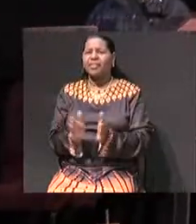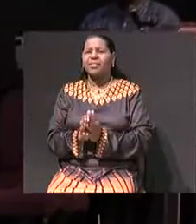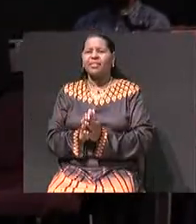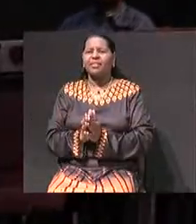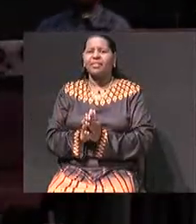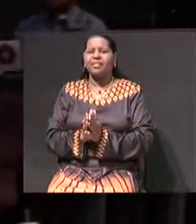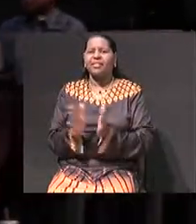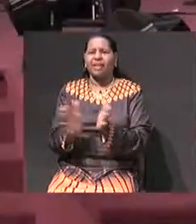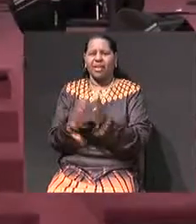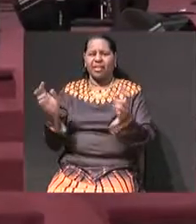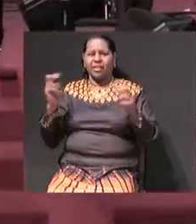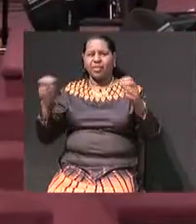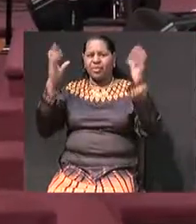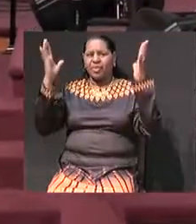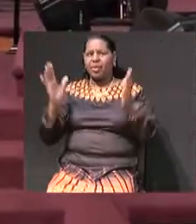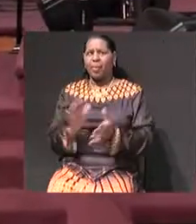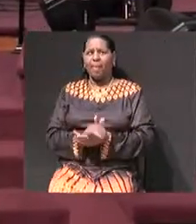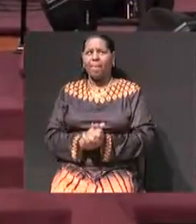Hallelujah. Hallelujah.